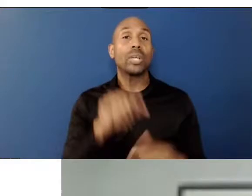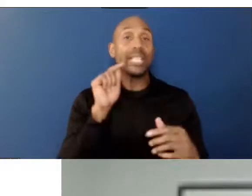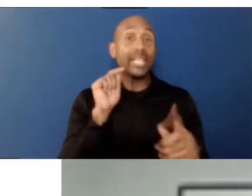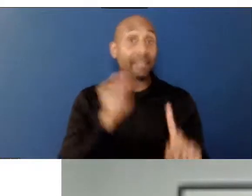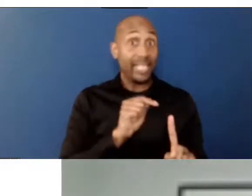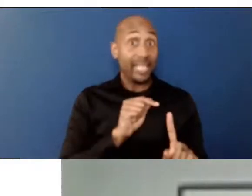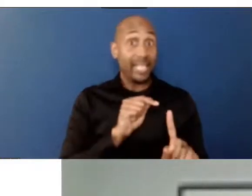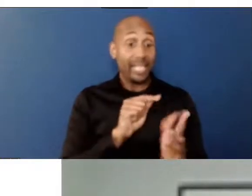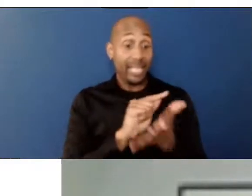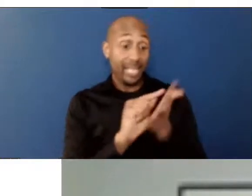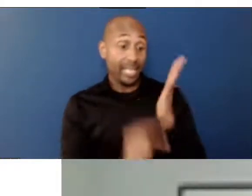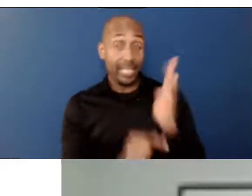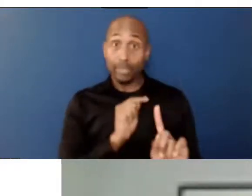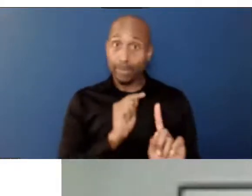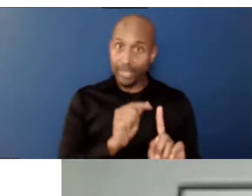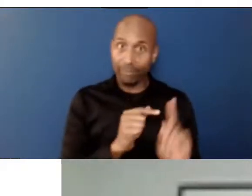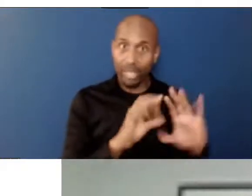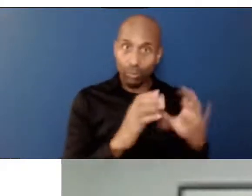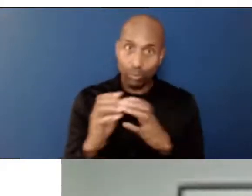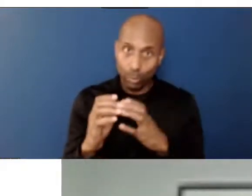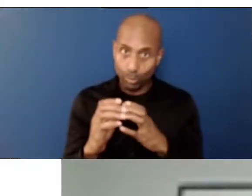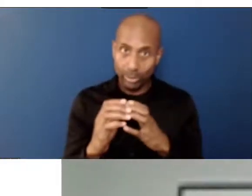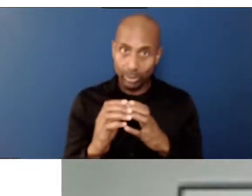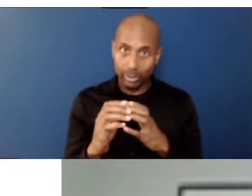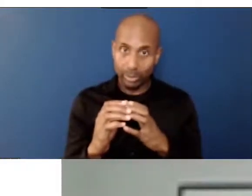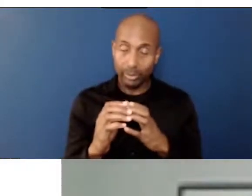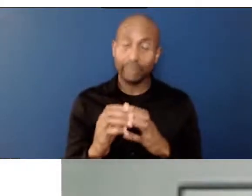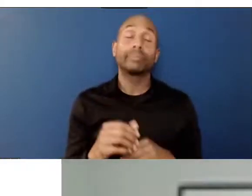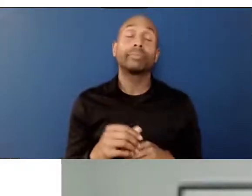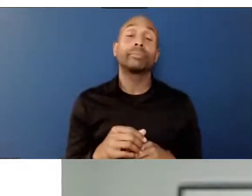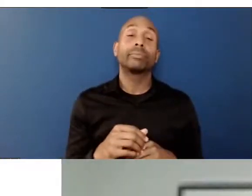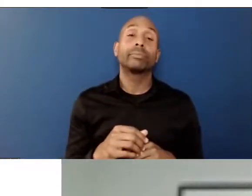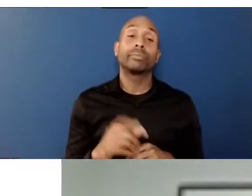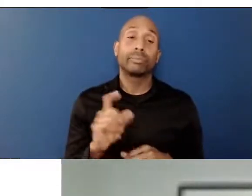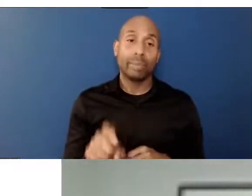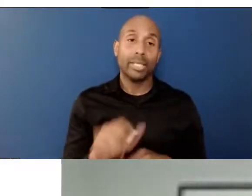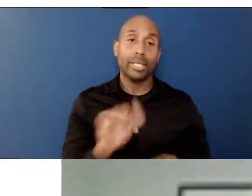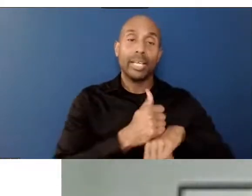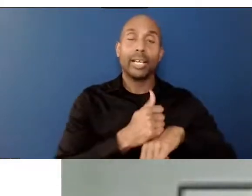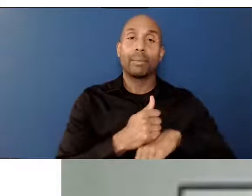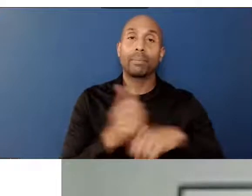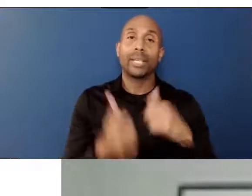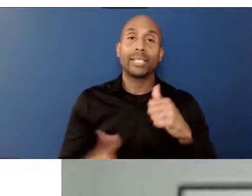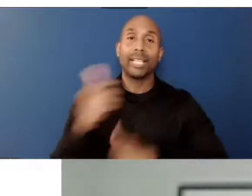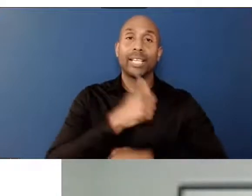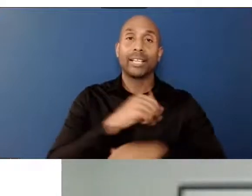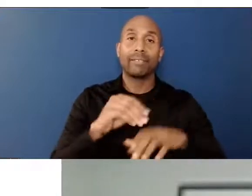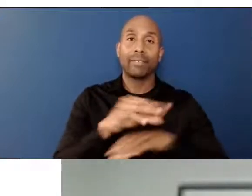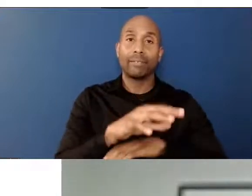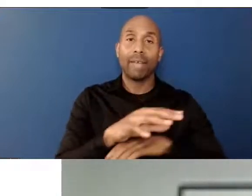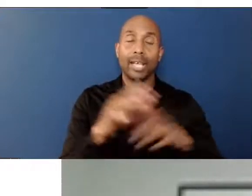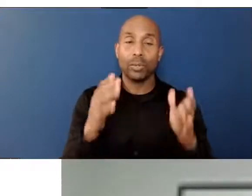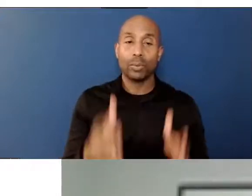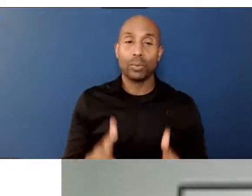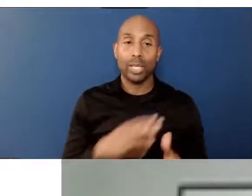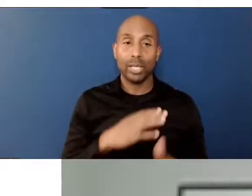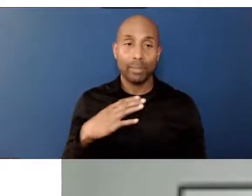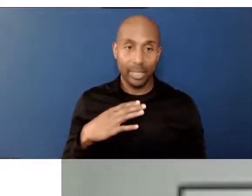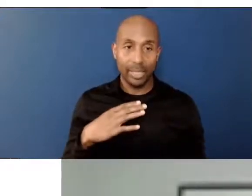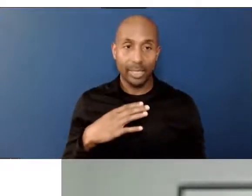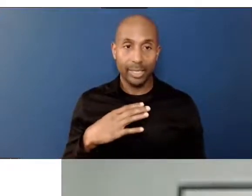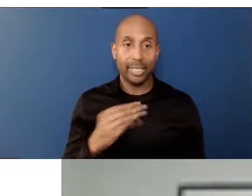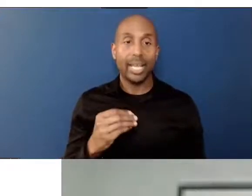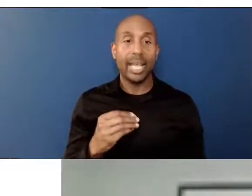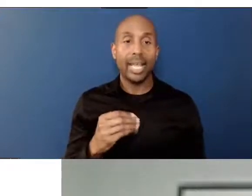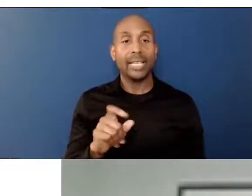assemble an accessibility advisory committee. And in keeping with the other committees we've talked about, it is a requirement